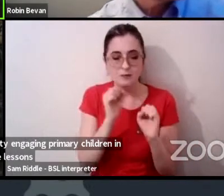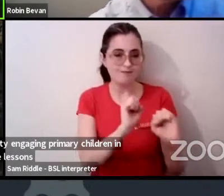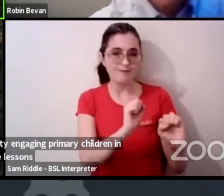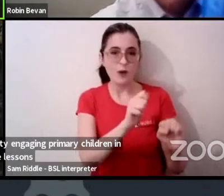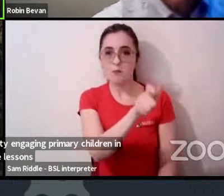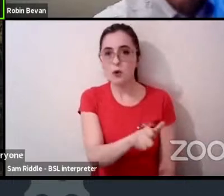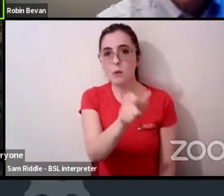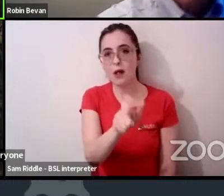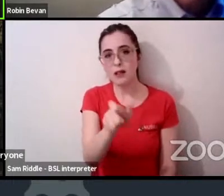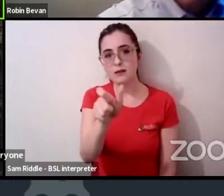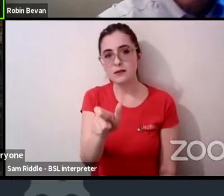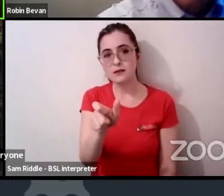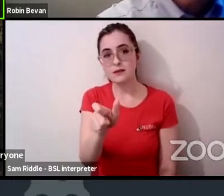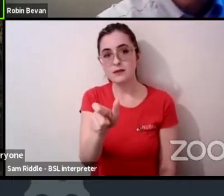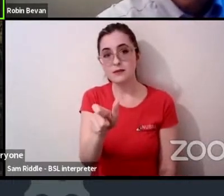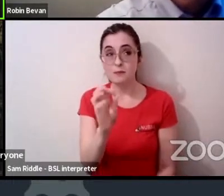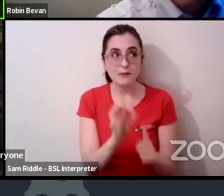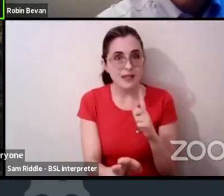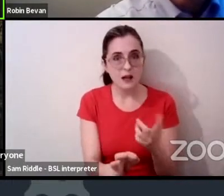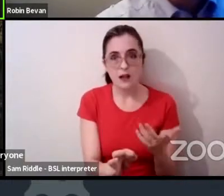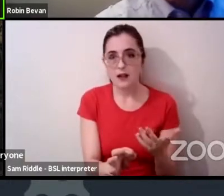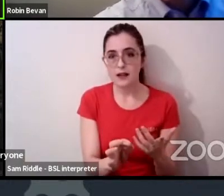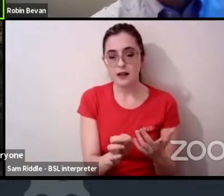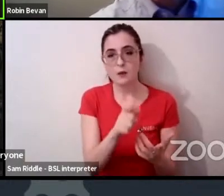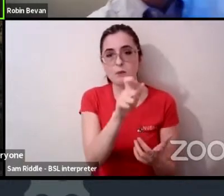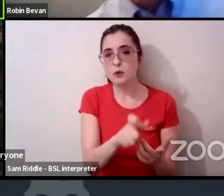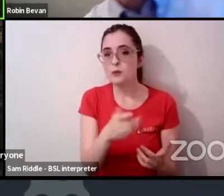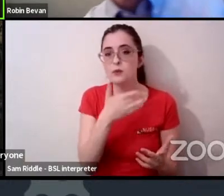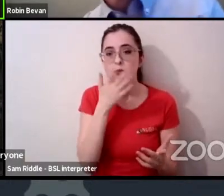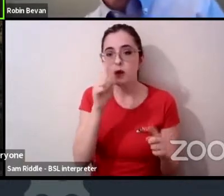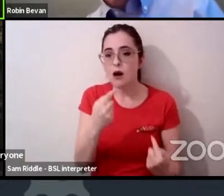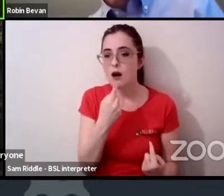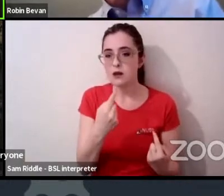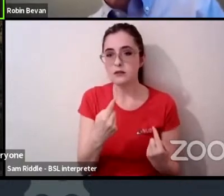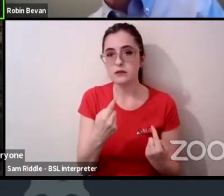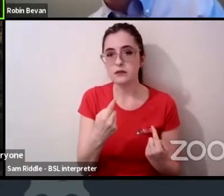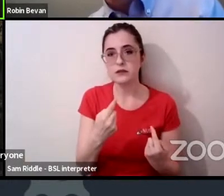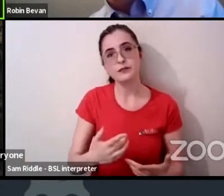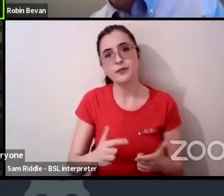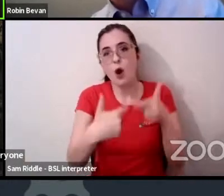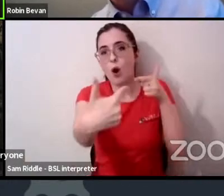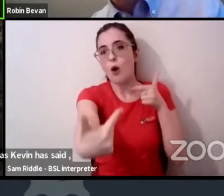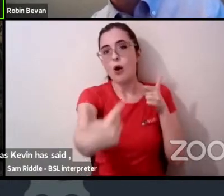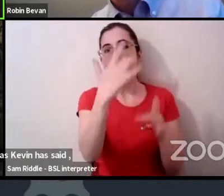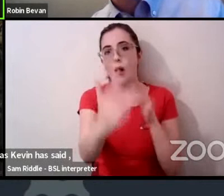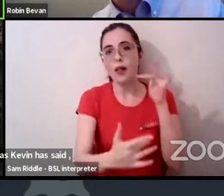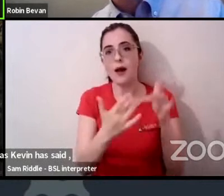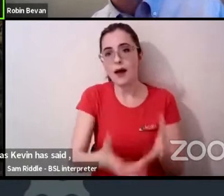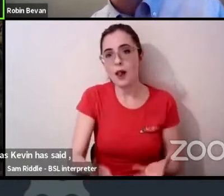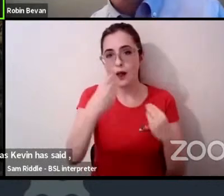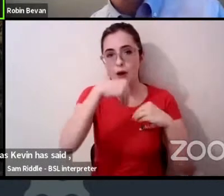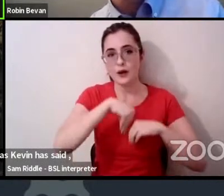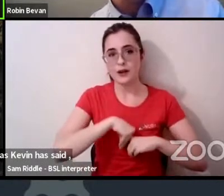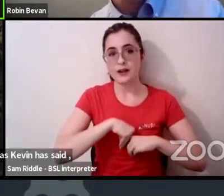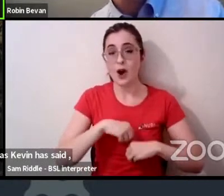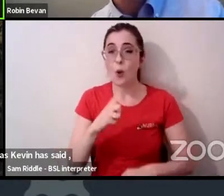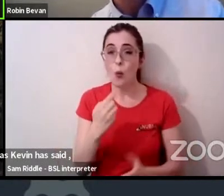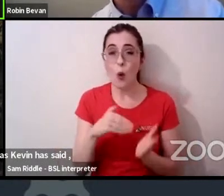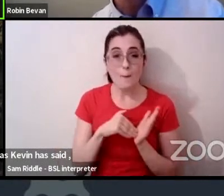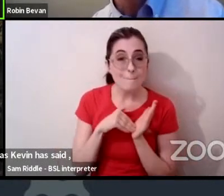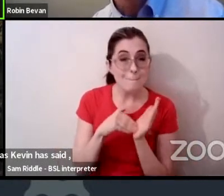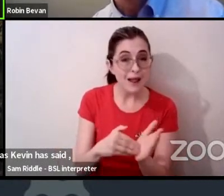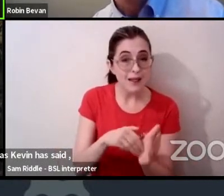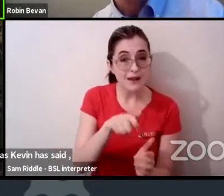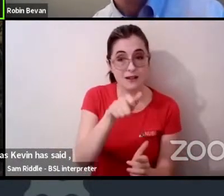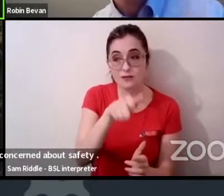particularly those who have not been able to take part well in remote and blended learning. For example, the over 1 million children and young people